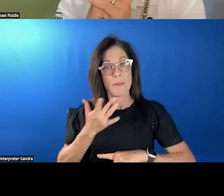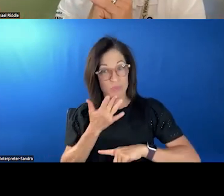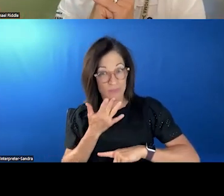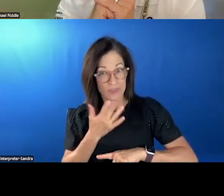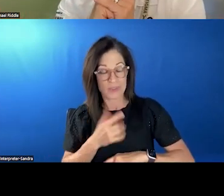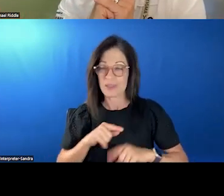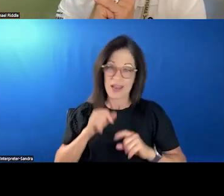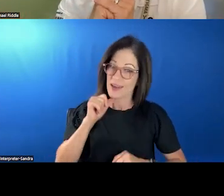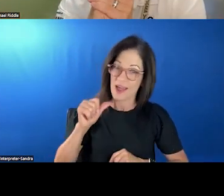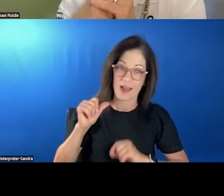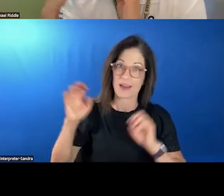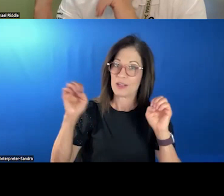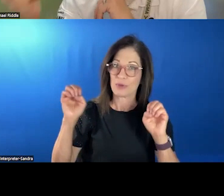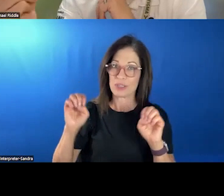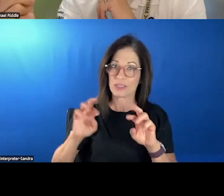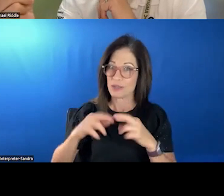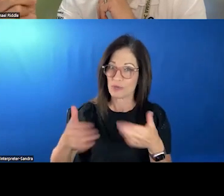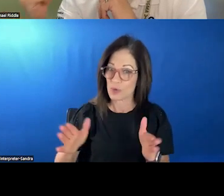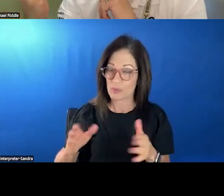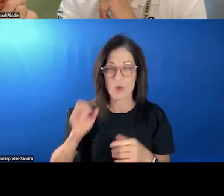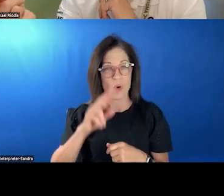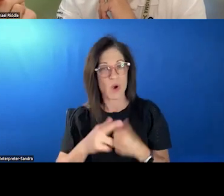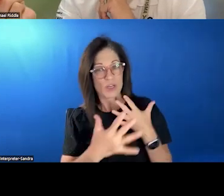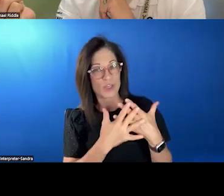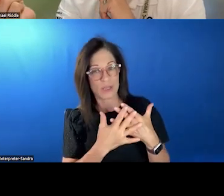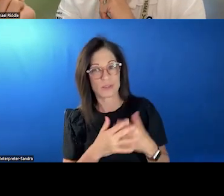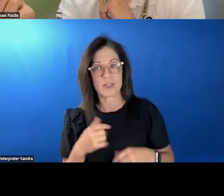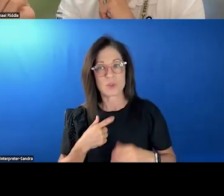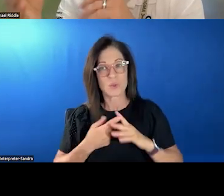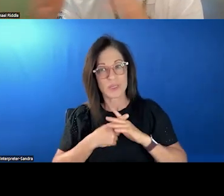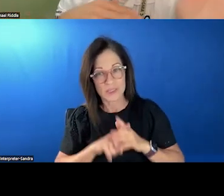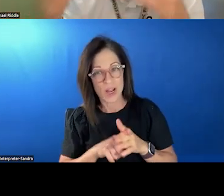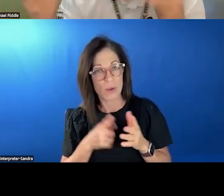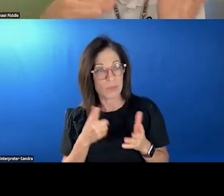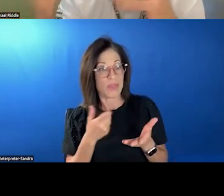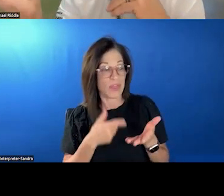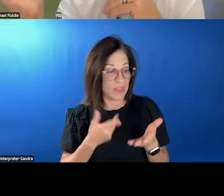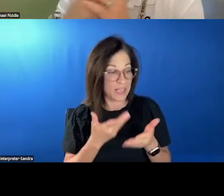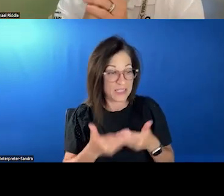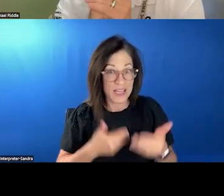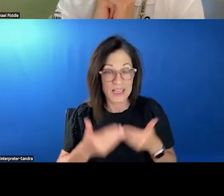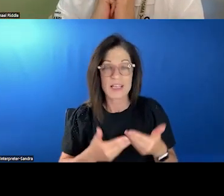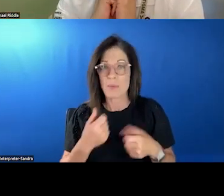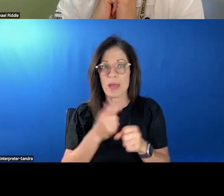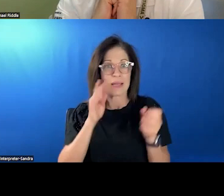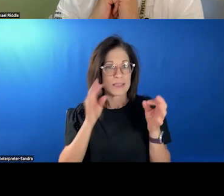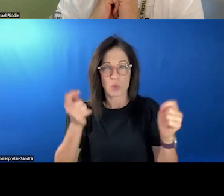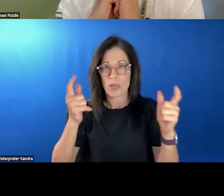not emergency rooms and jails, so that we can start things and then make those decisions quickly and get folks where they need to be if we need to